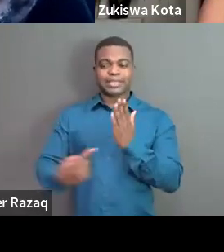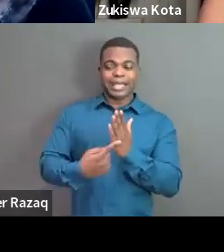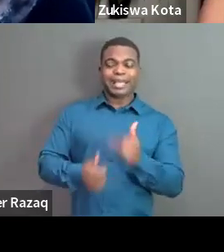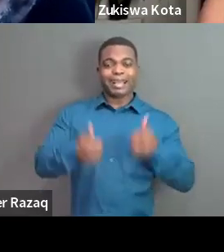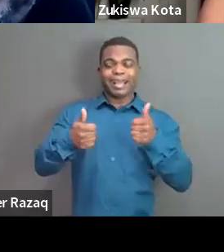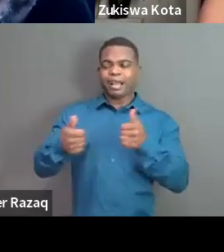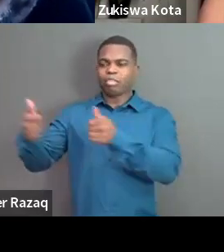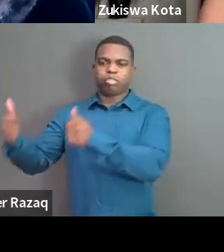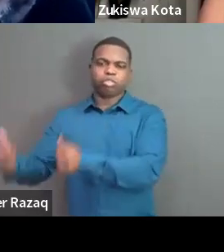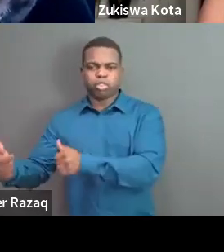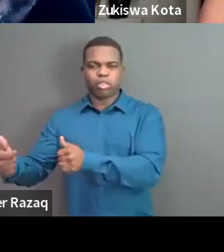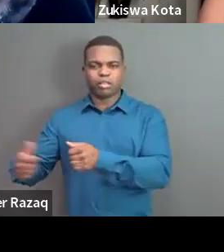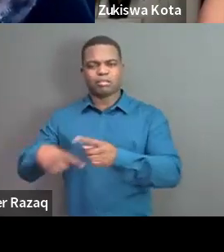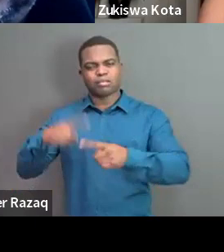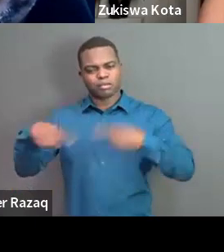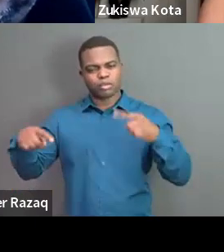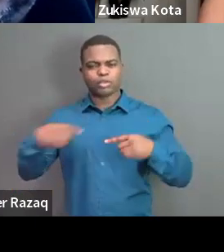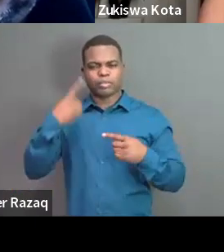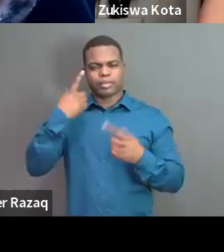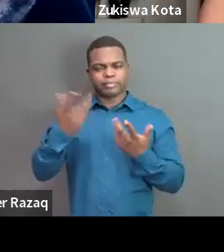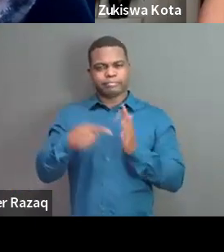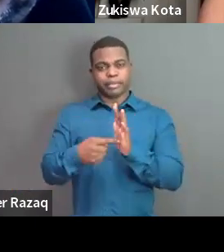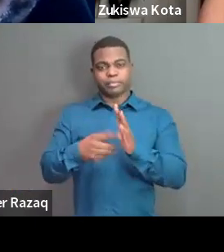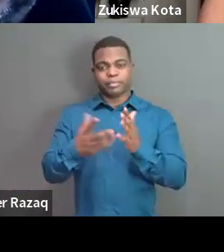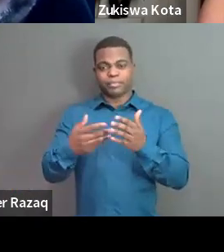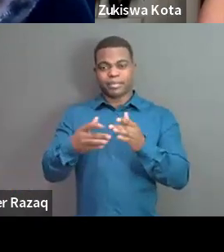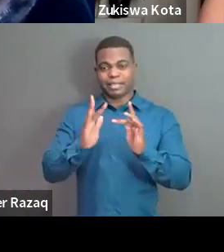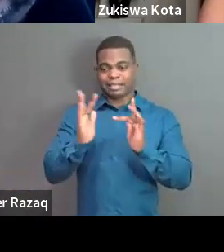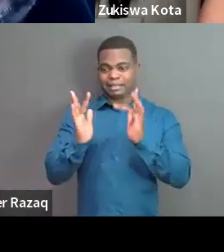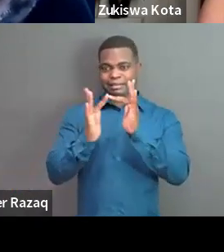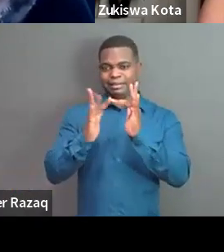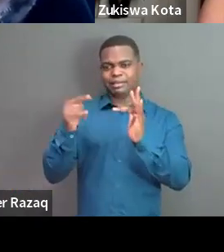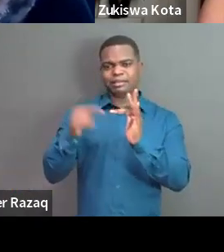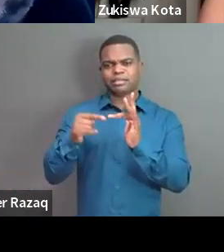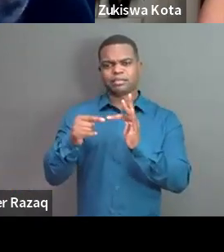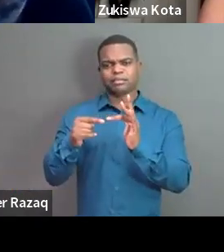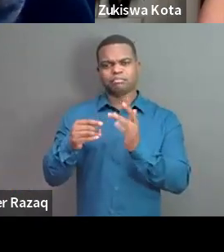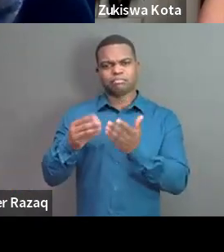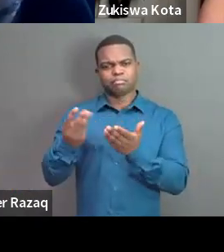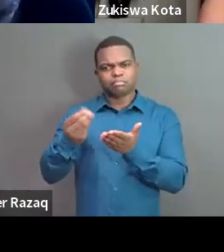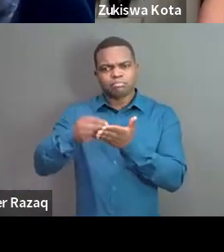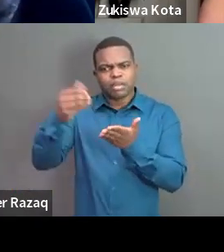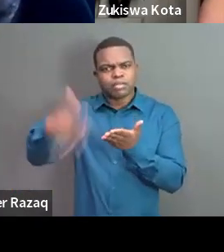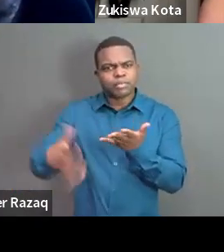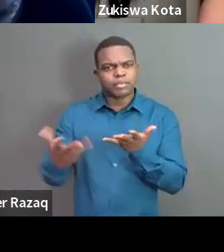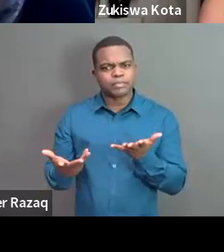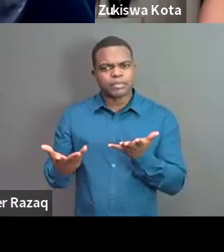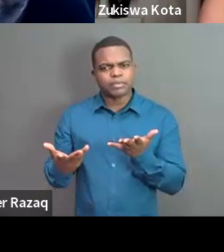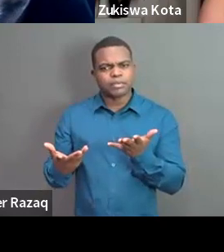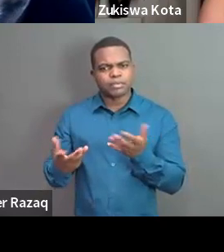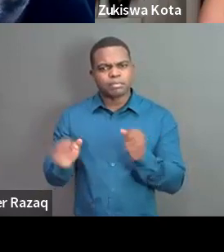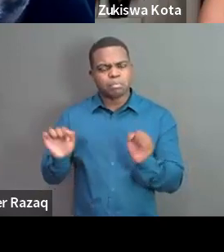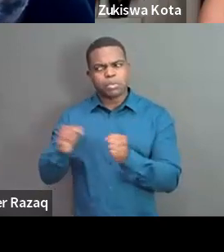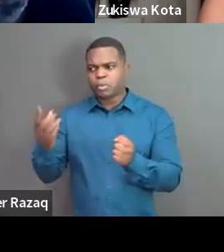in the technological development and imagine that everyone is coming along, but the internet disparity and the